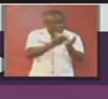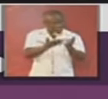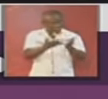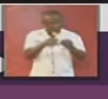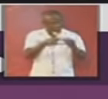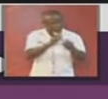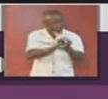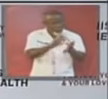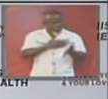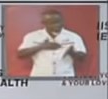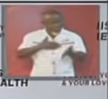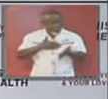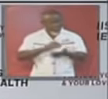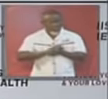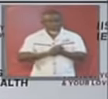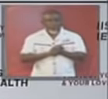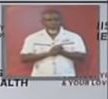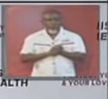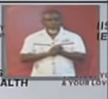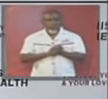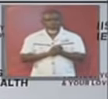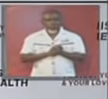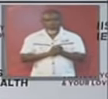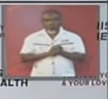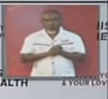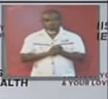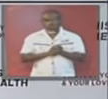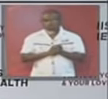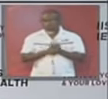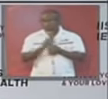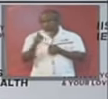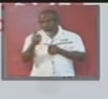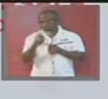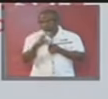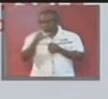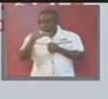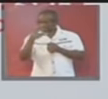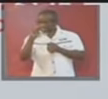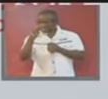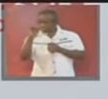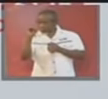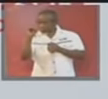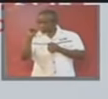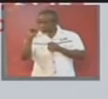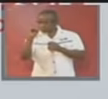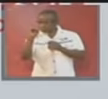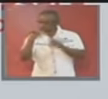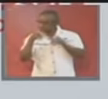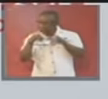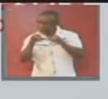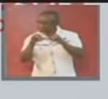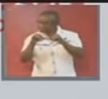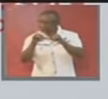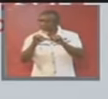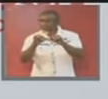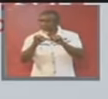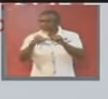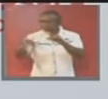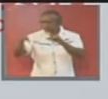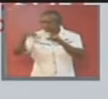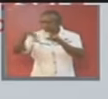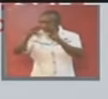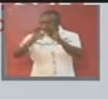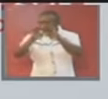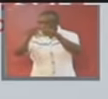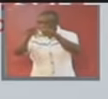you. Sure, thank you. So the CMOs of the region talk to each other. So if any CMO wants